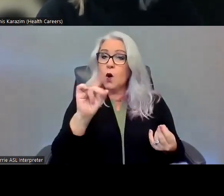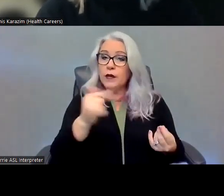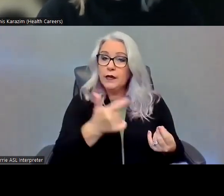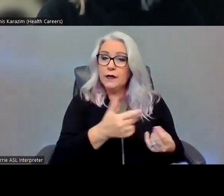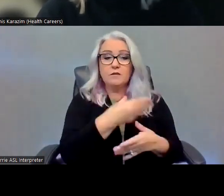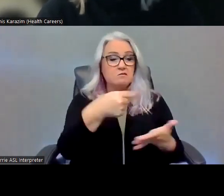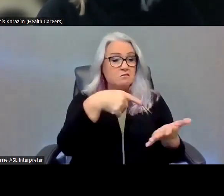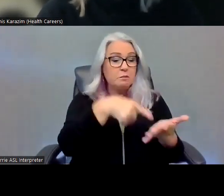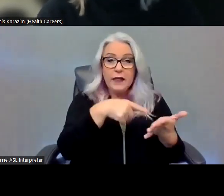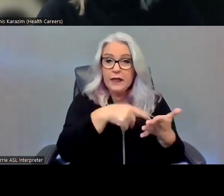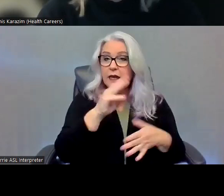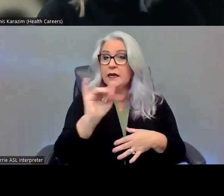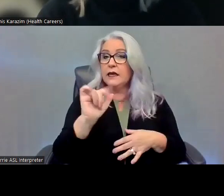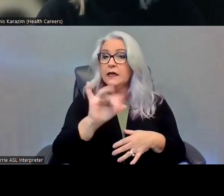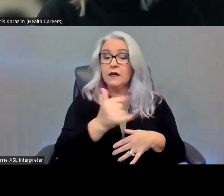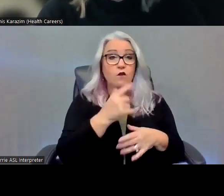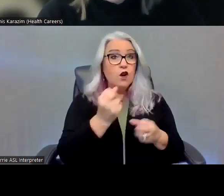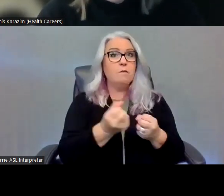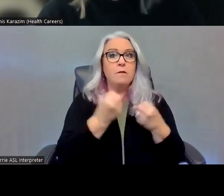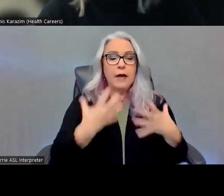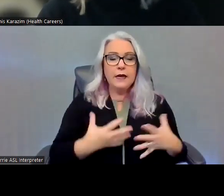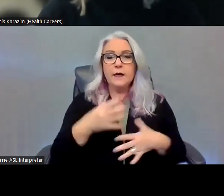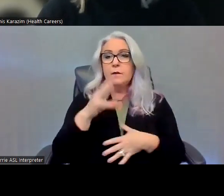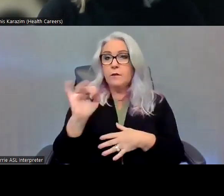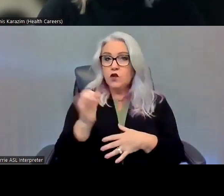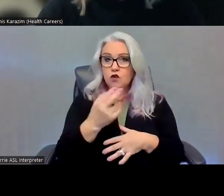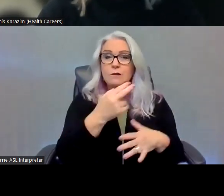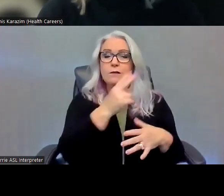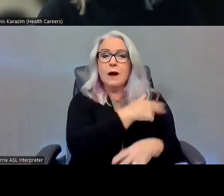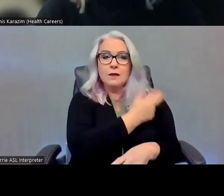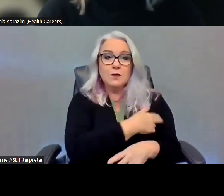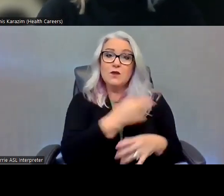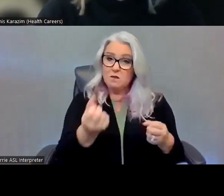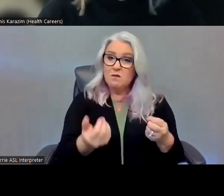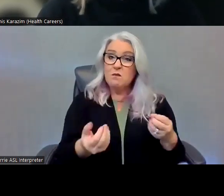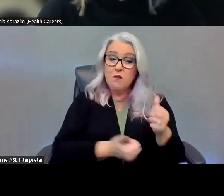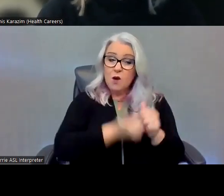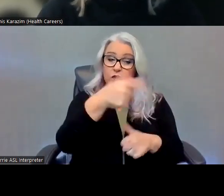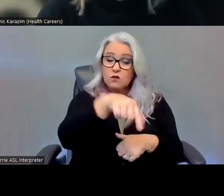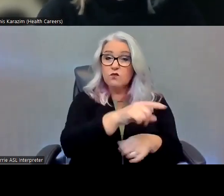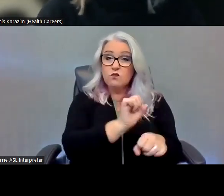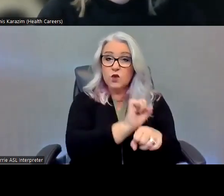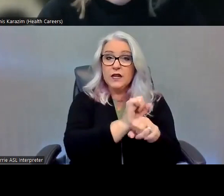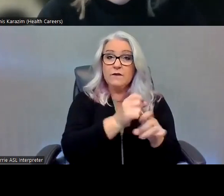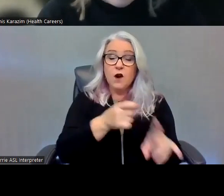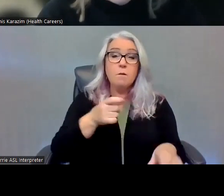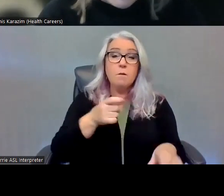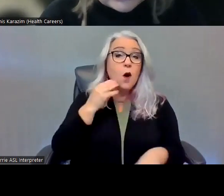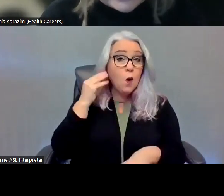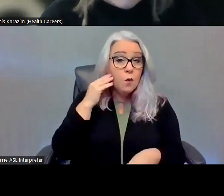hospitals. And all of their coder and billers worked from home. So there is